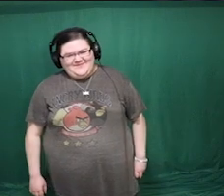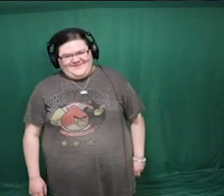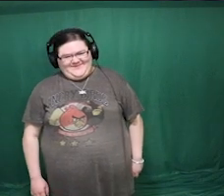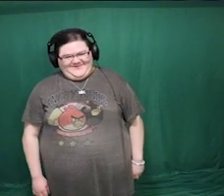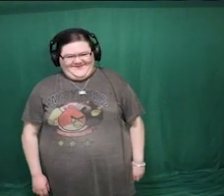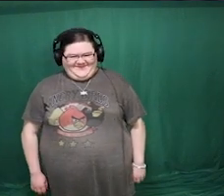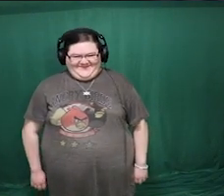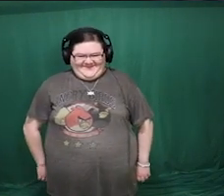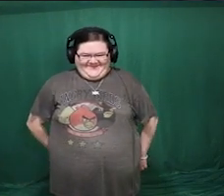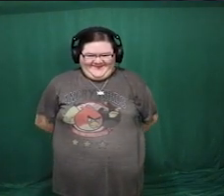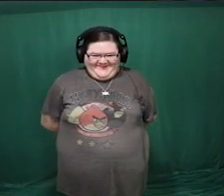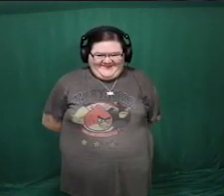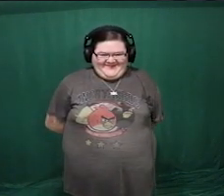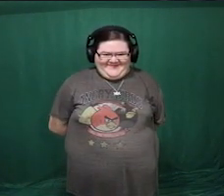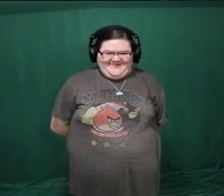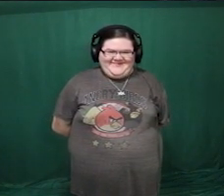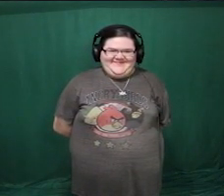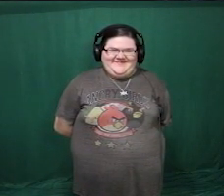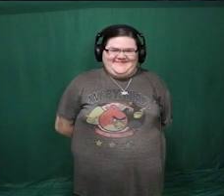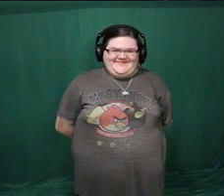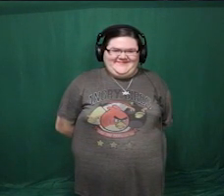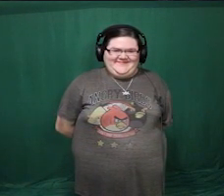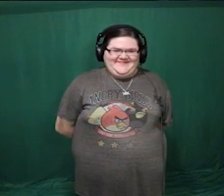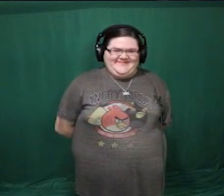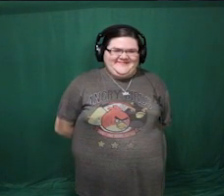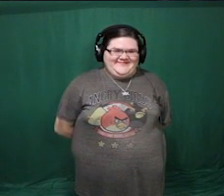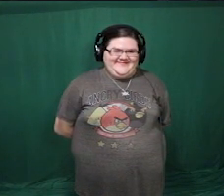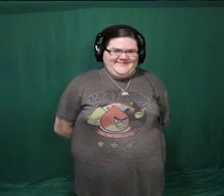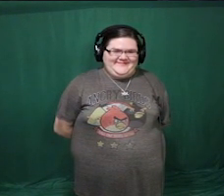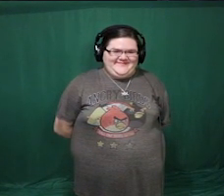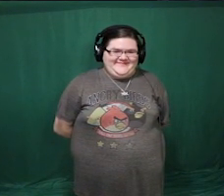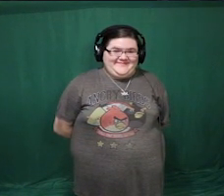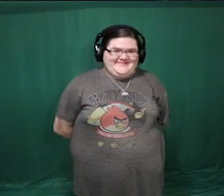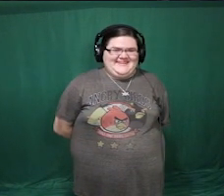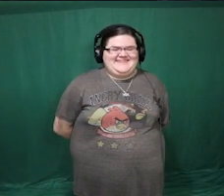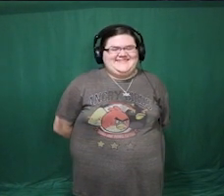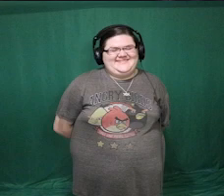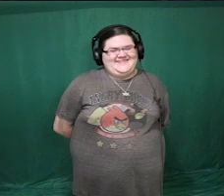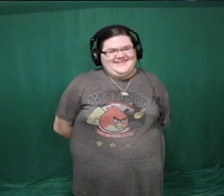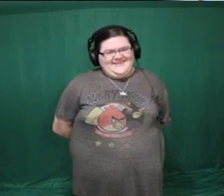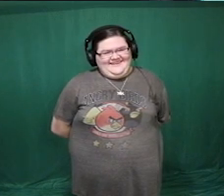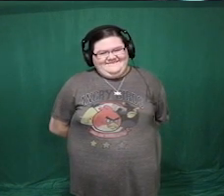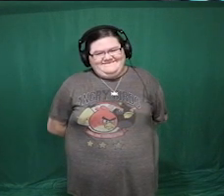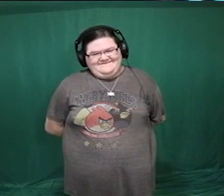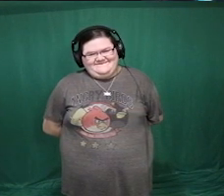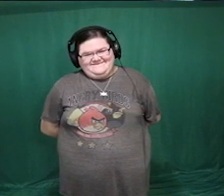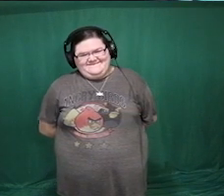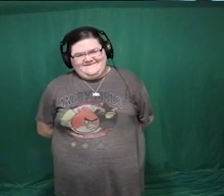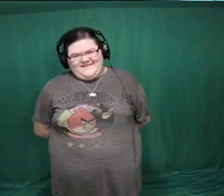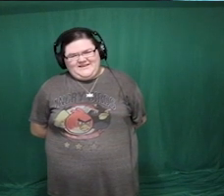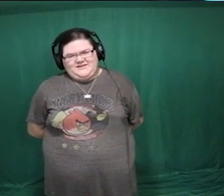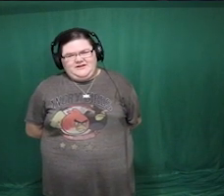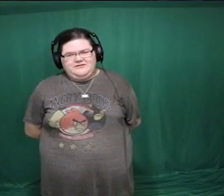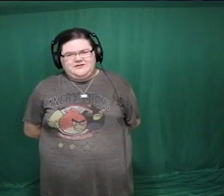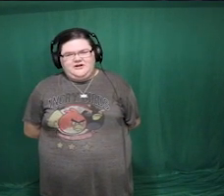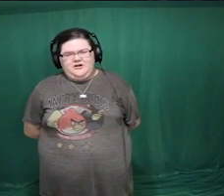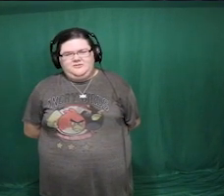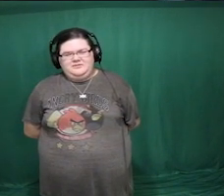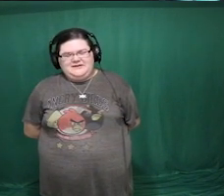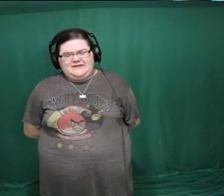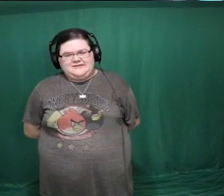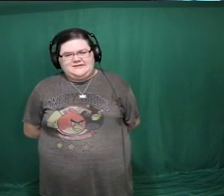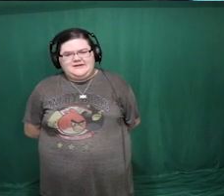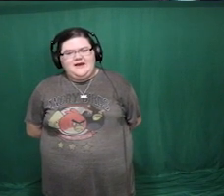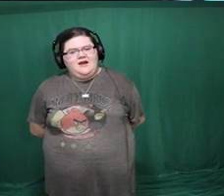Wedgemarcated. Check out our next round. Oh, I'm actually really, really shook right now. What's this one? I don't know how my brain close works.